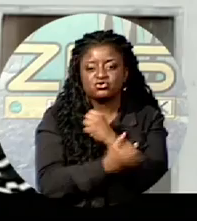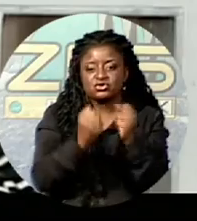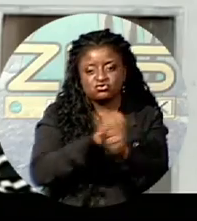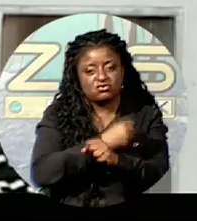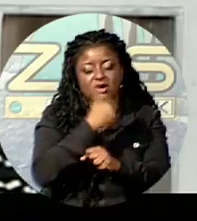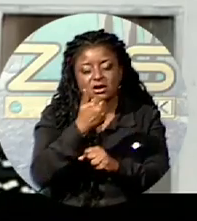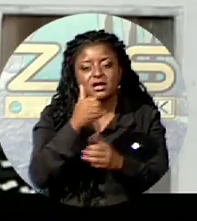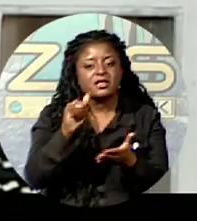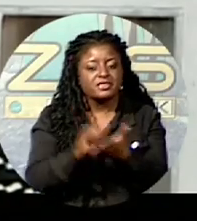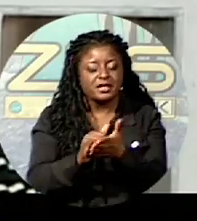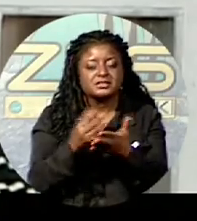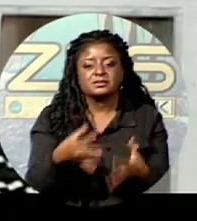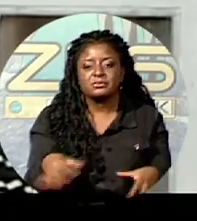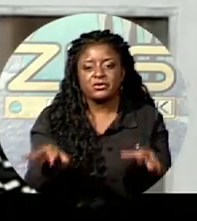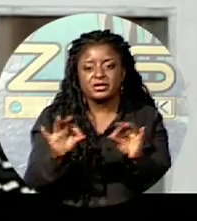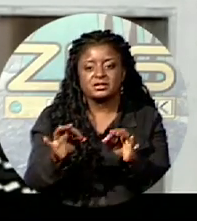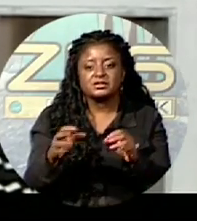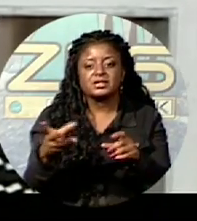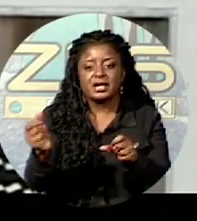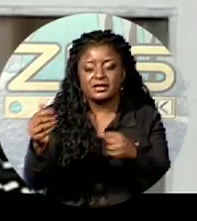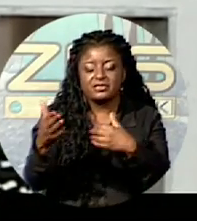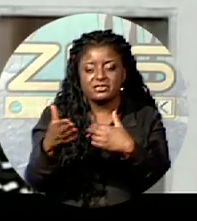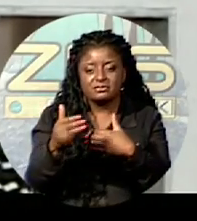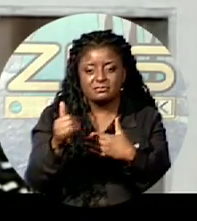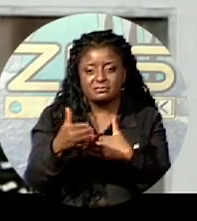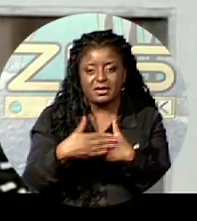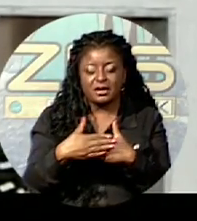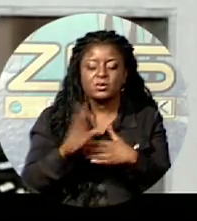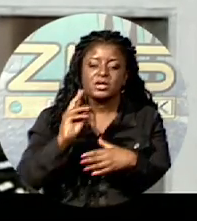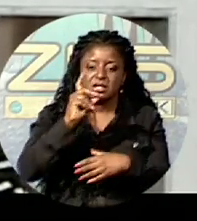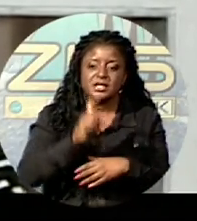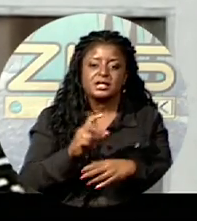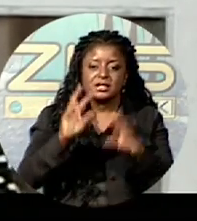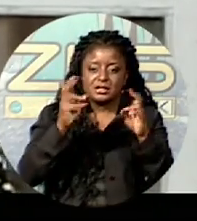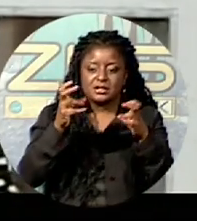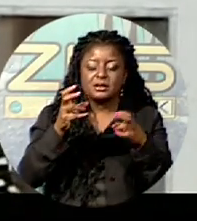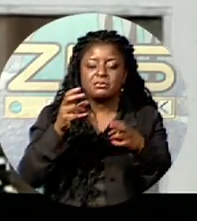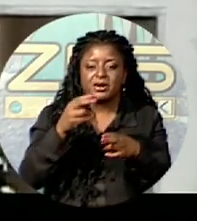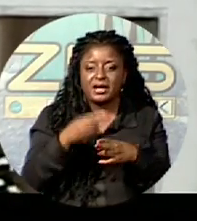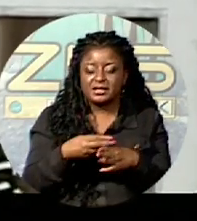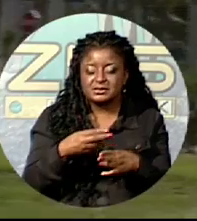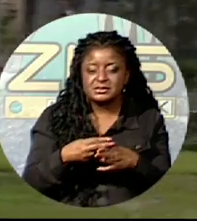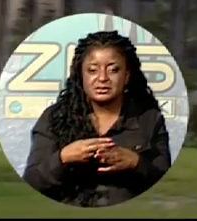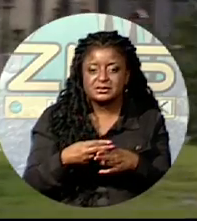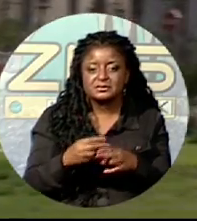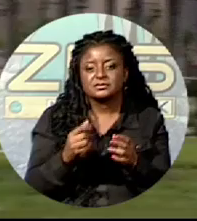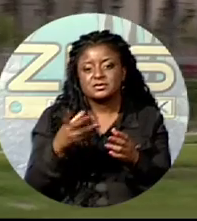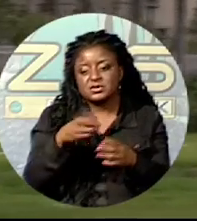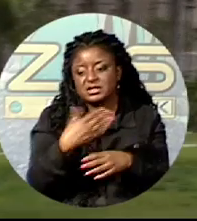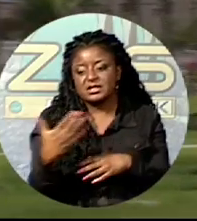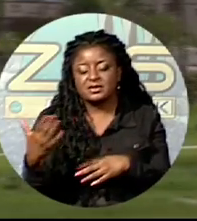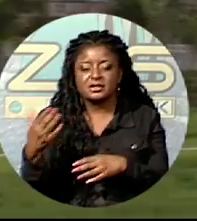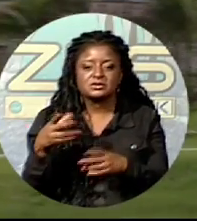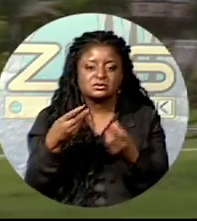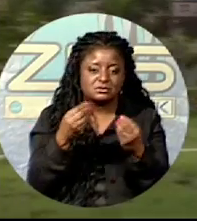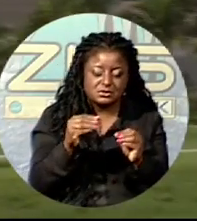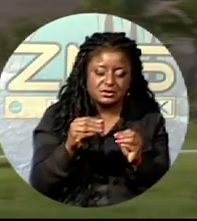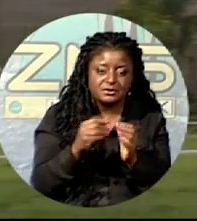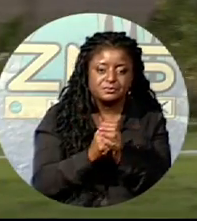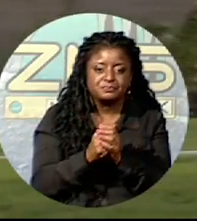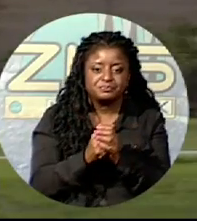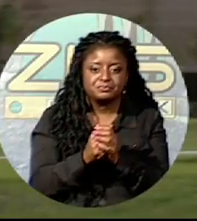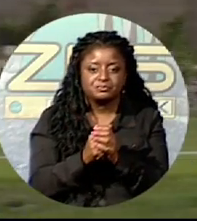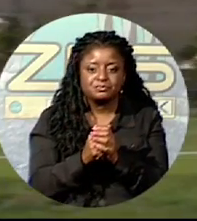to get that to happen, we need to get the brands, we need to get the inventory, we need to get the airlift, and I think we're heading in the right direction. Now, Mr. Christie said the expansion